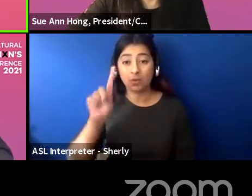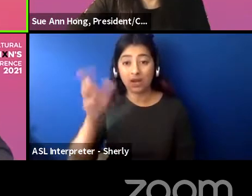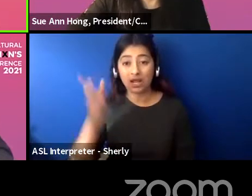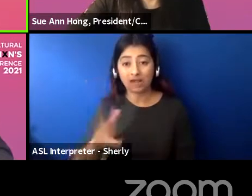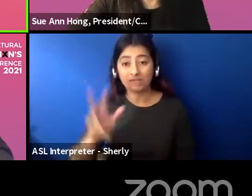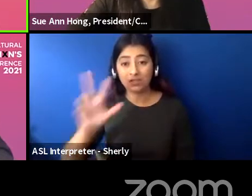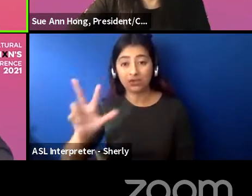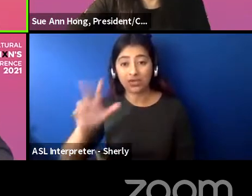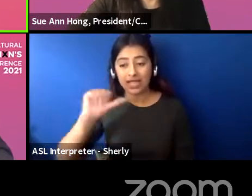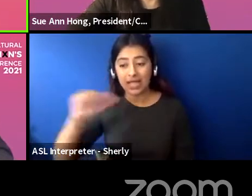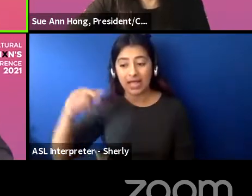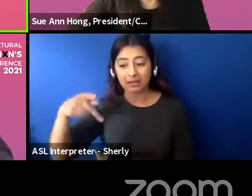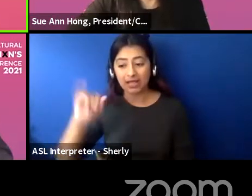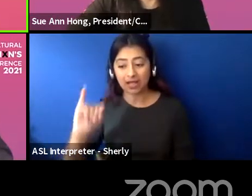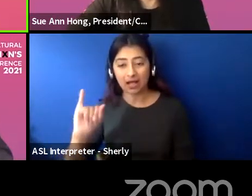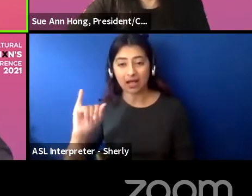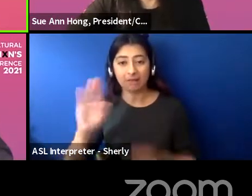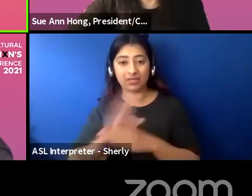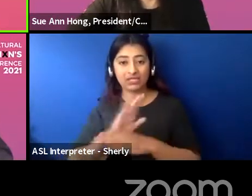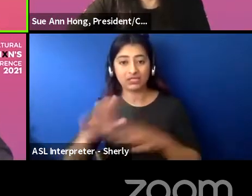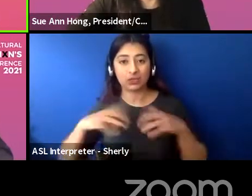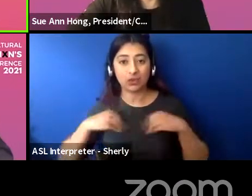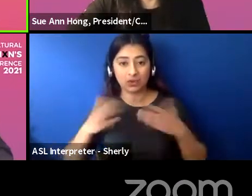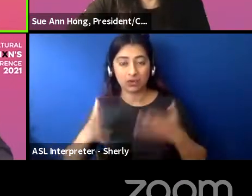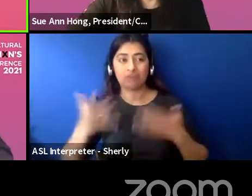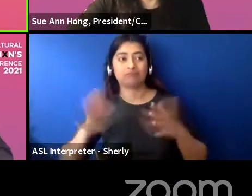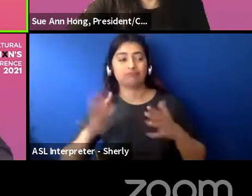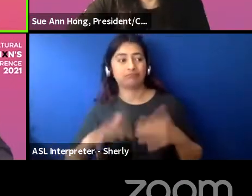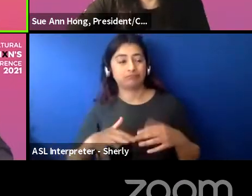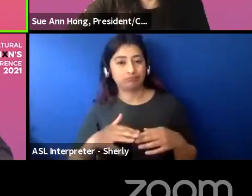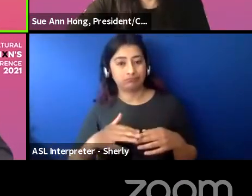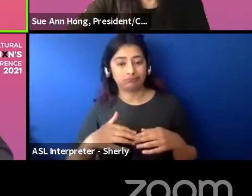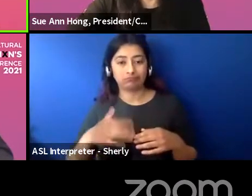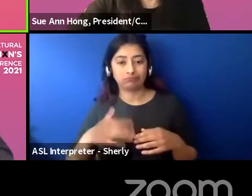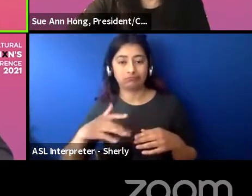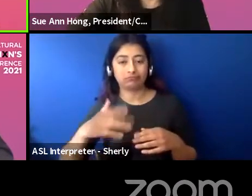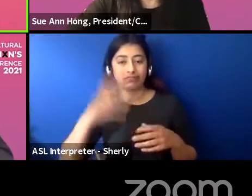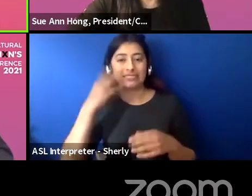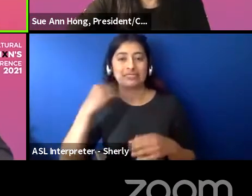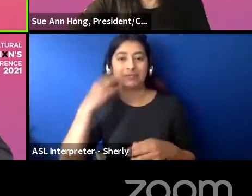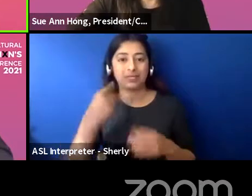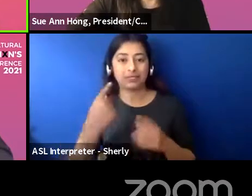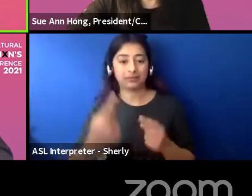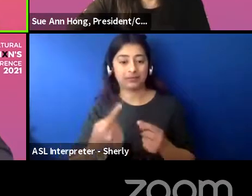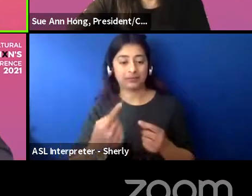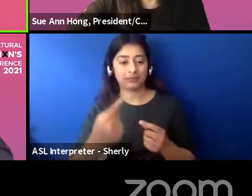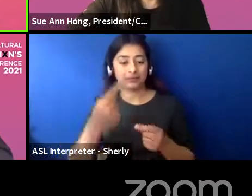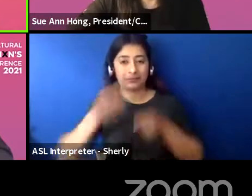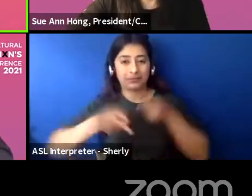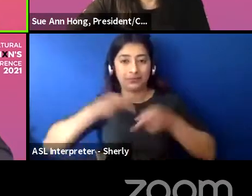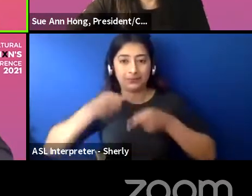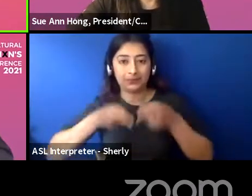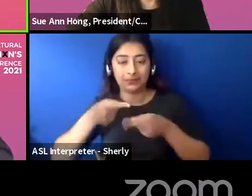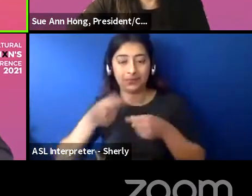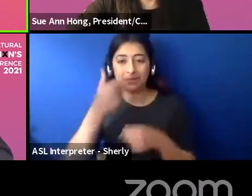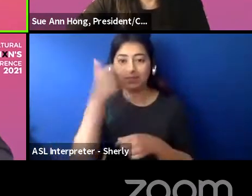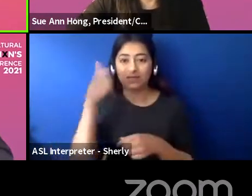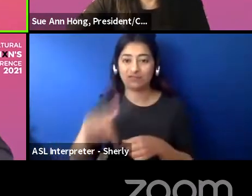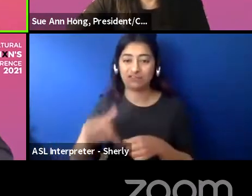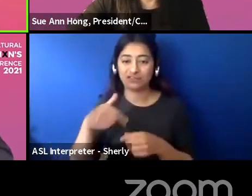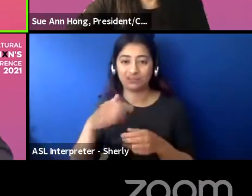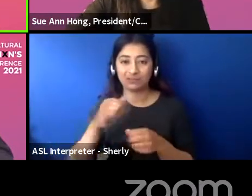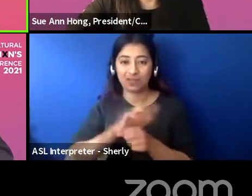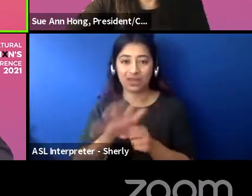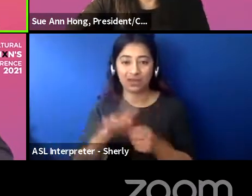business owners have experienced anti-AAPI sentiment because of this pandemic. So those are pretty high